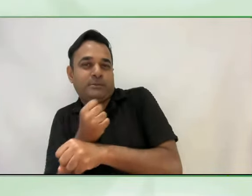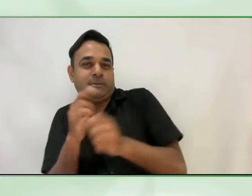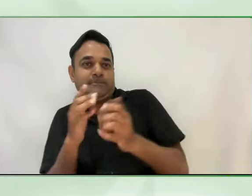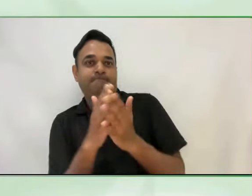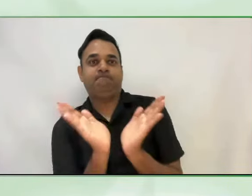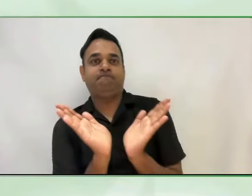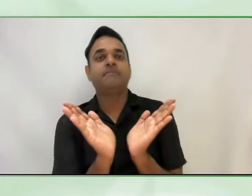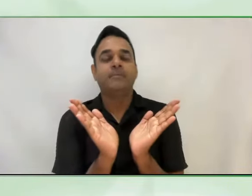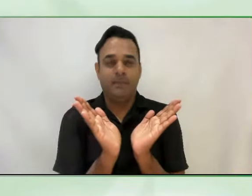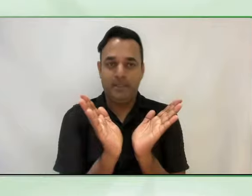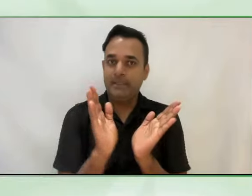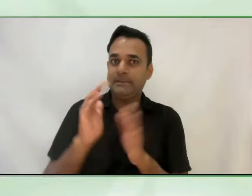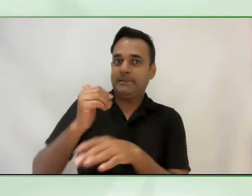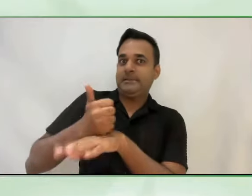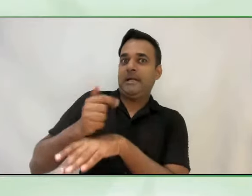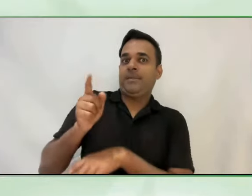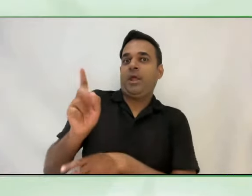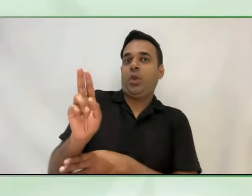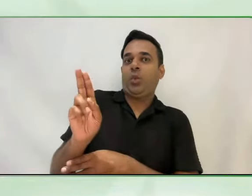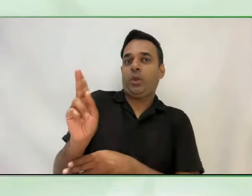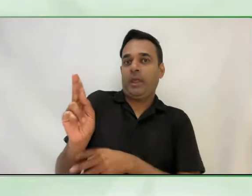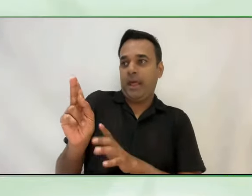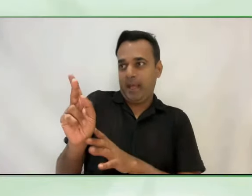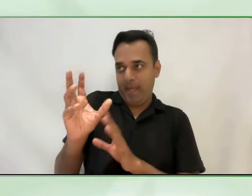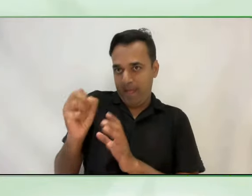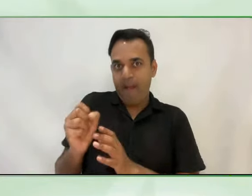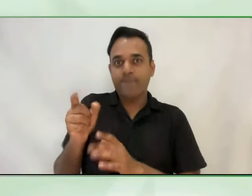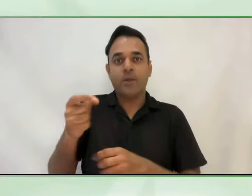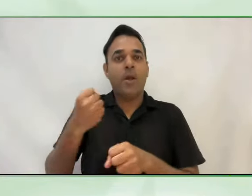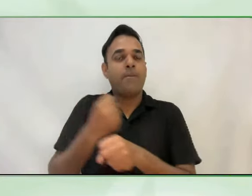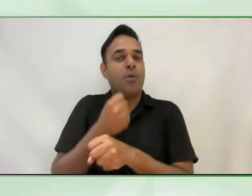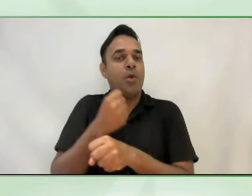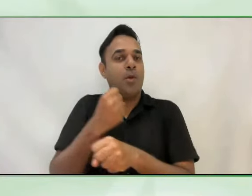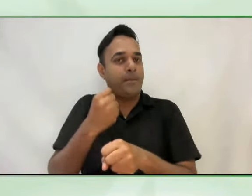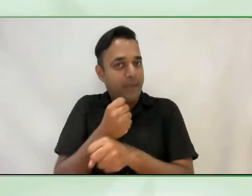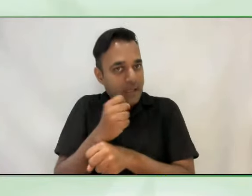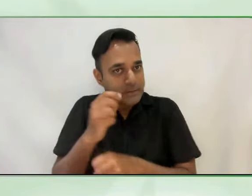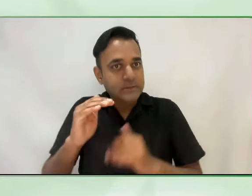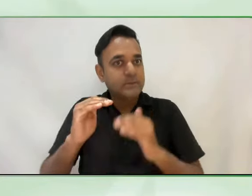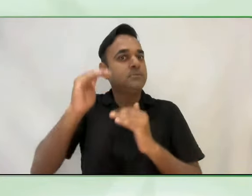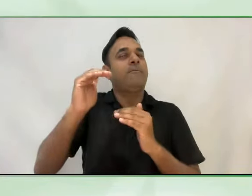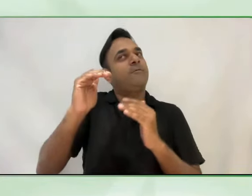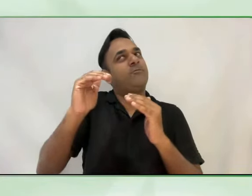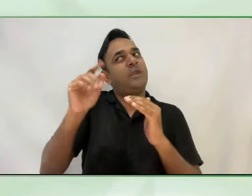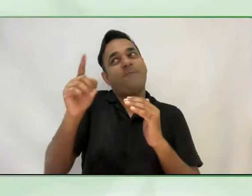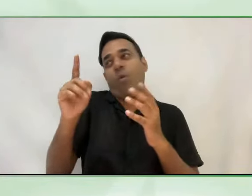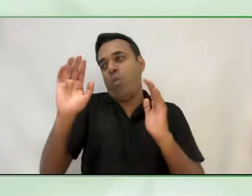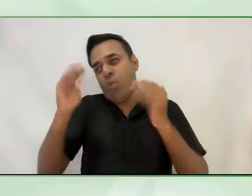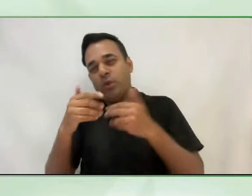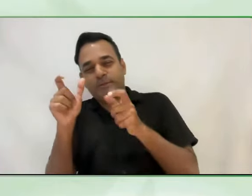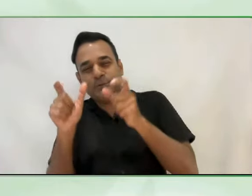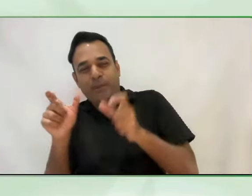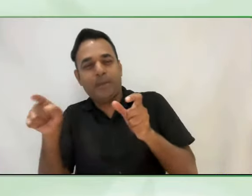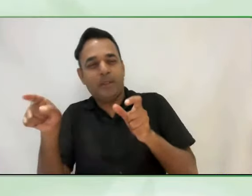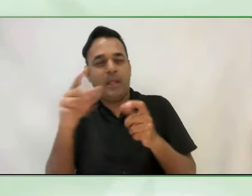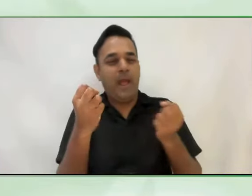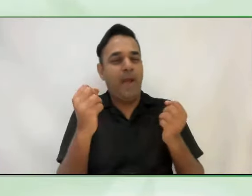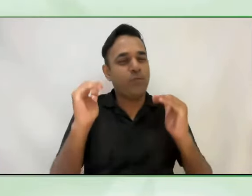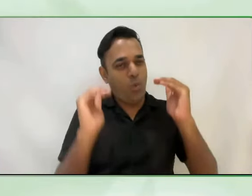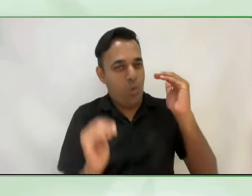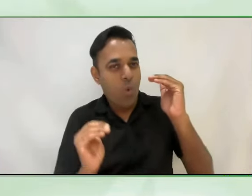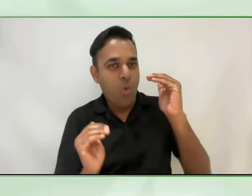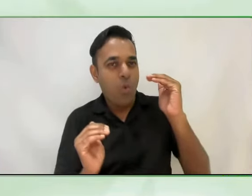work. So clearly that's not acceptable. There's a real opportunity to change that. But what we also recognise is that